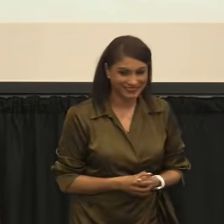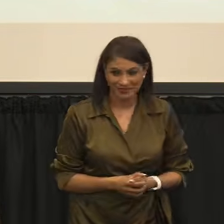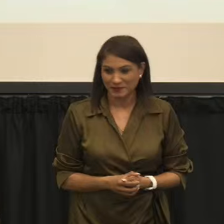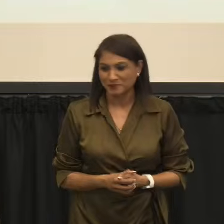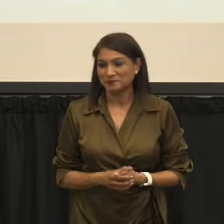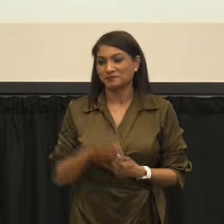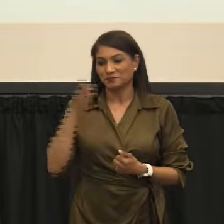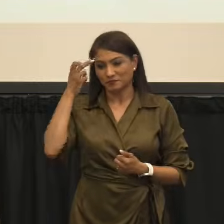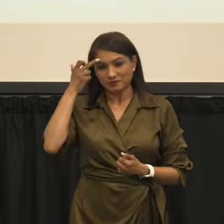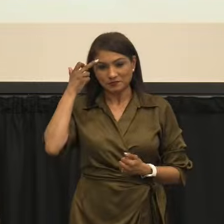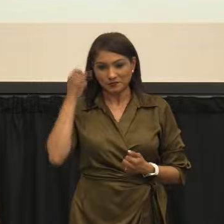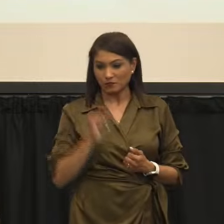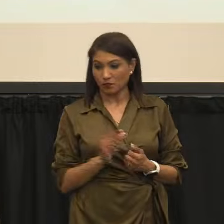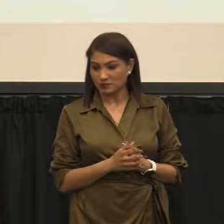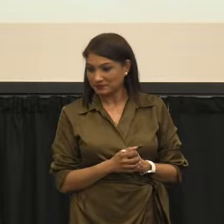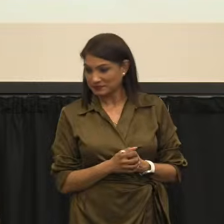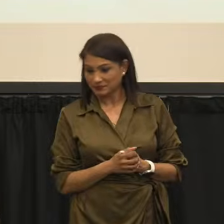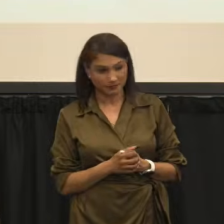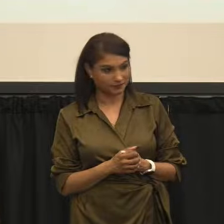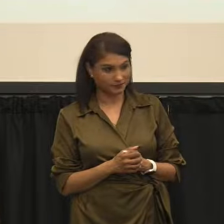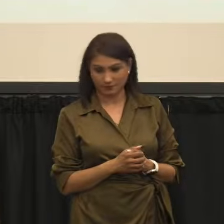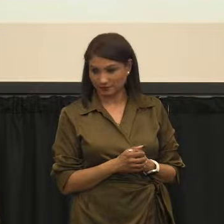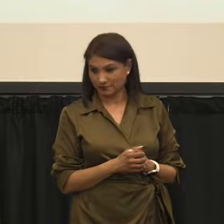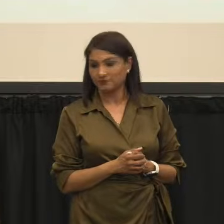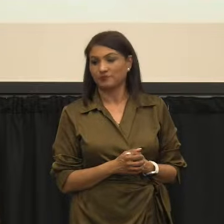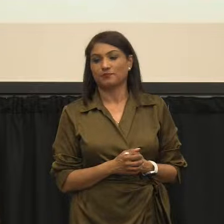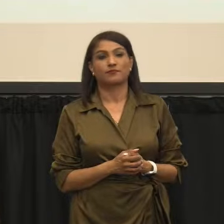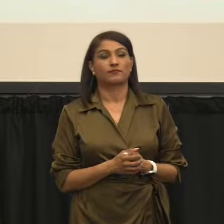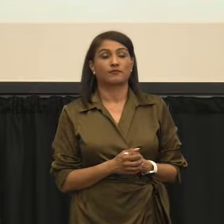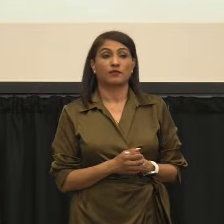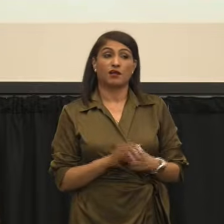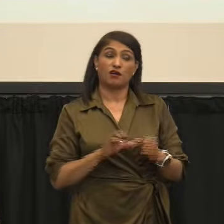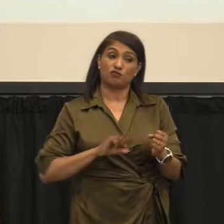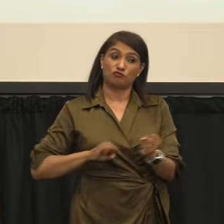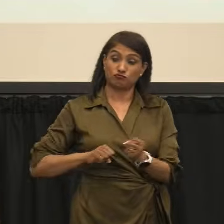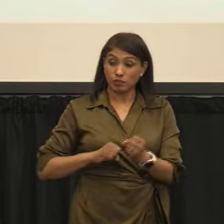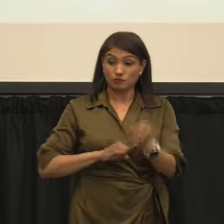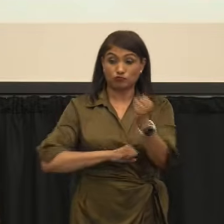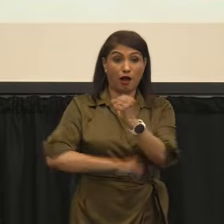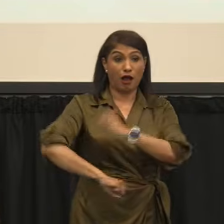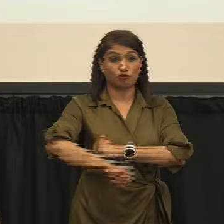feedback from all the users and also support from the various institutions.